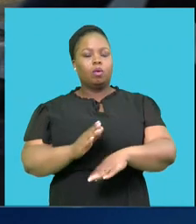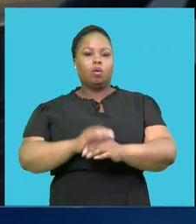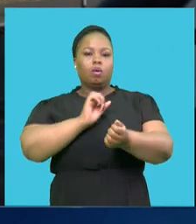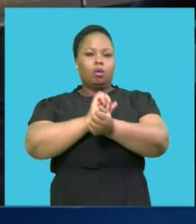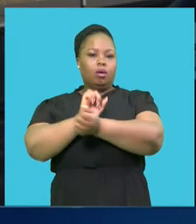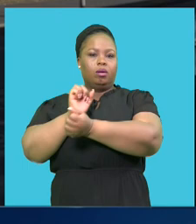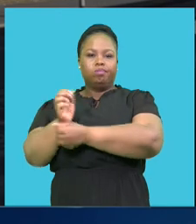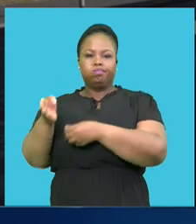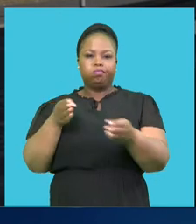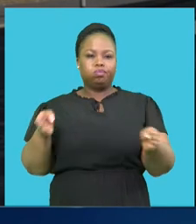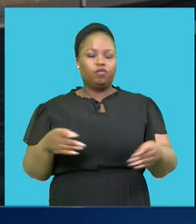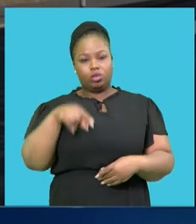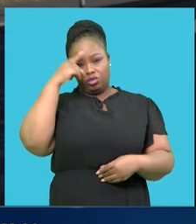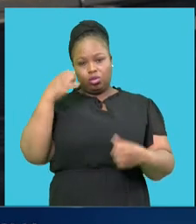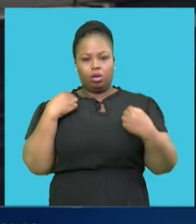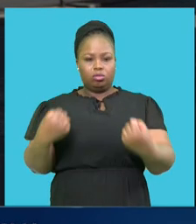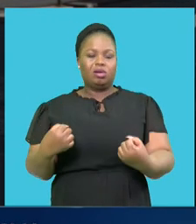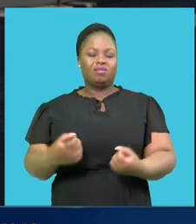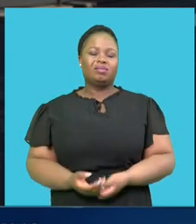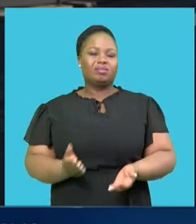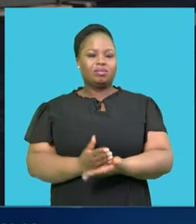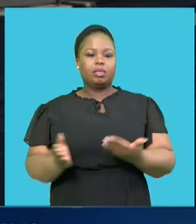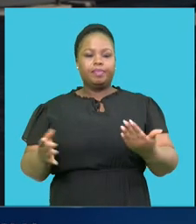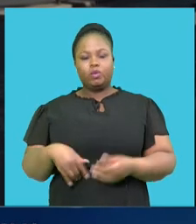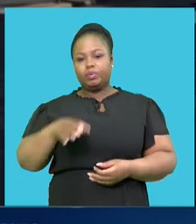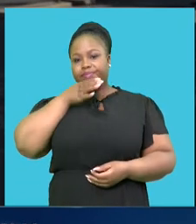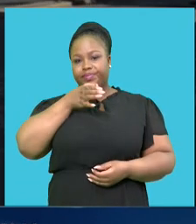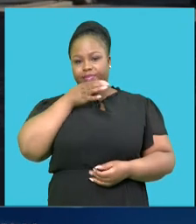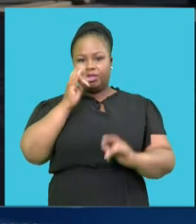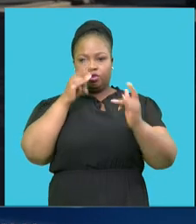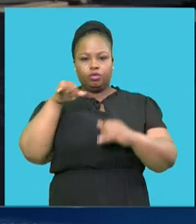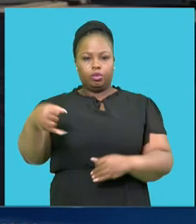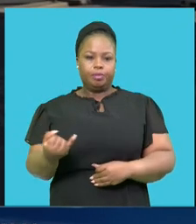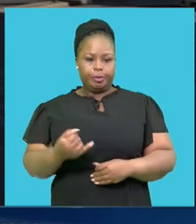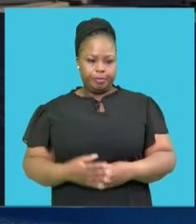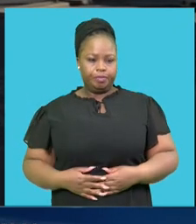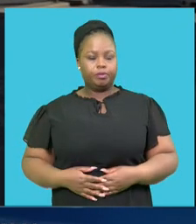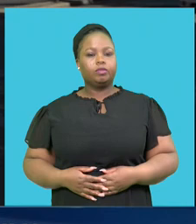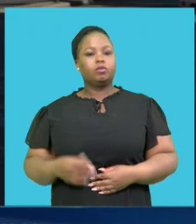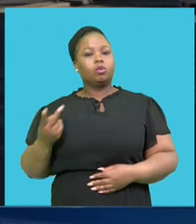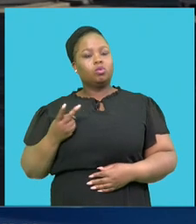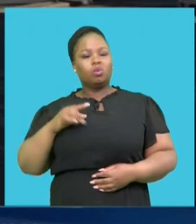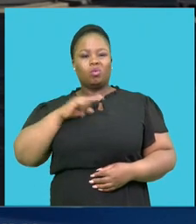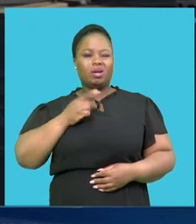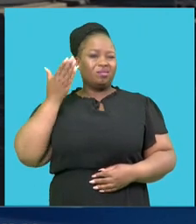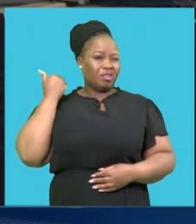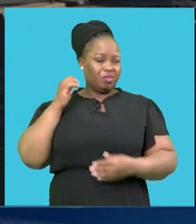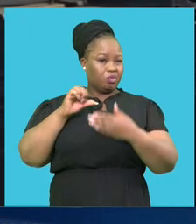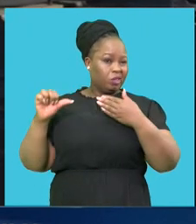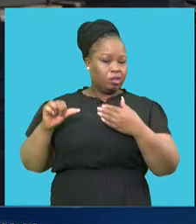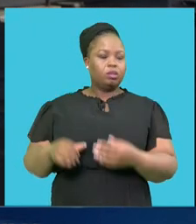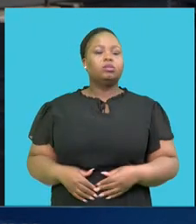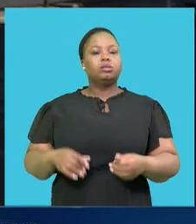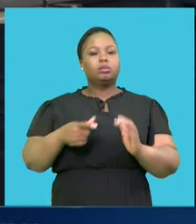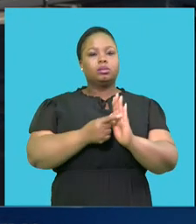for drunken driving, for driving under the influence of alcohol in the city of Johannesburg. For the previous week, that's from